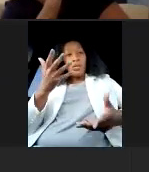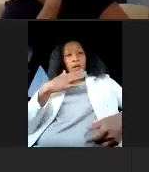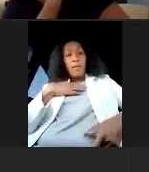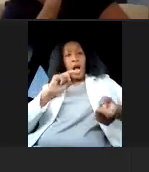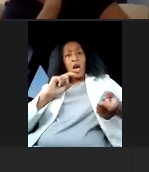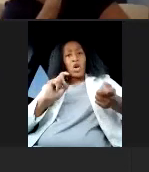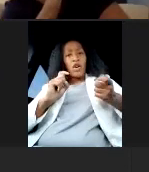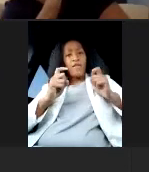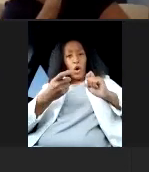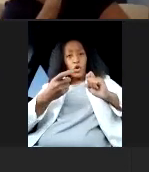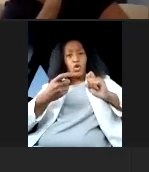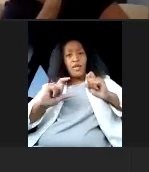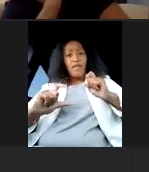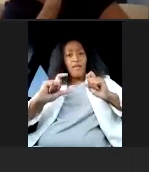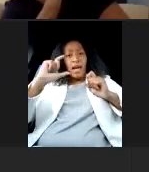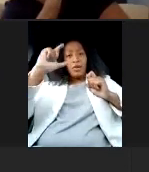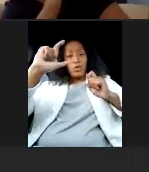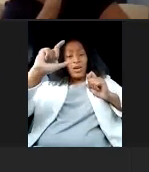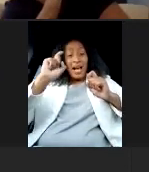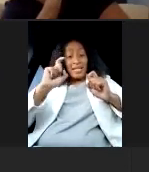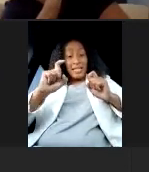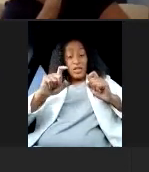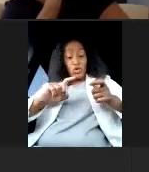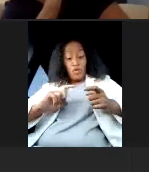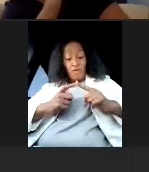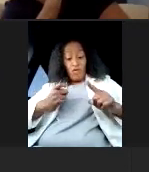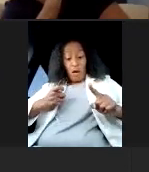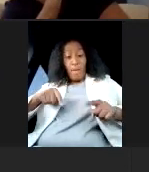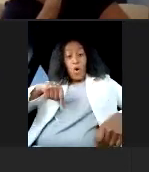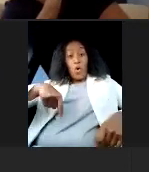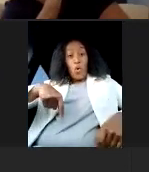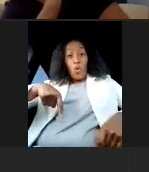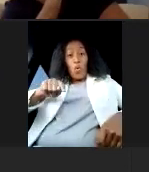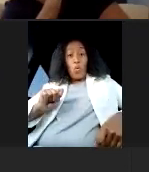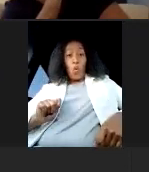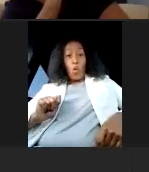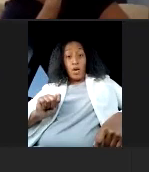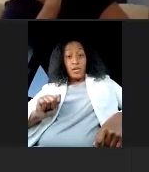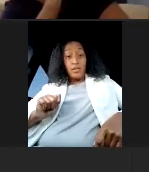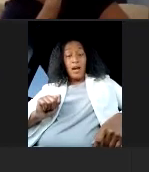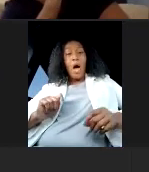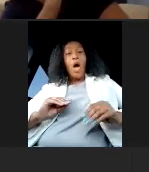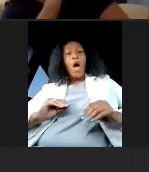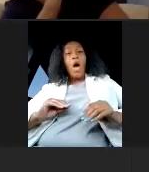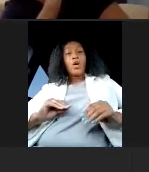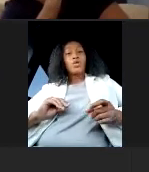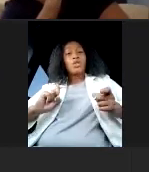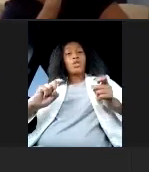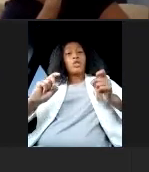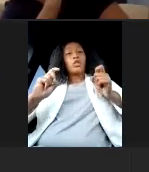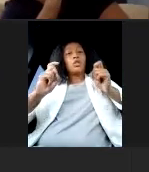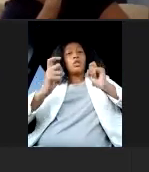to move from quarts to milliliters. Now, I could look up one of these internet